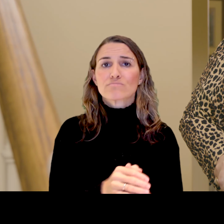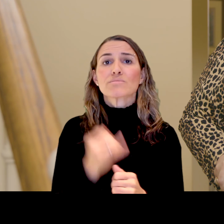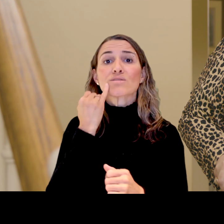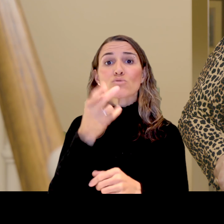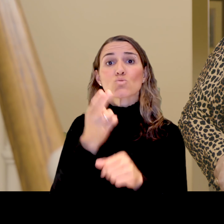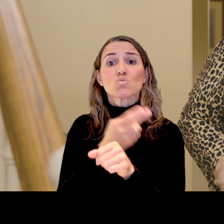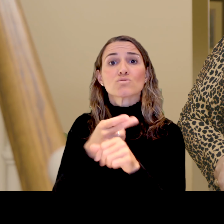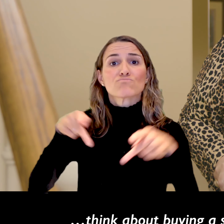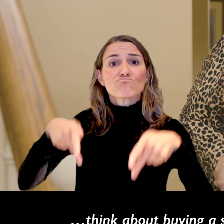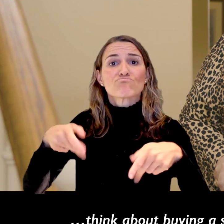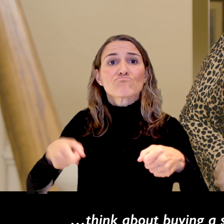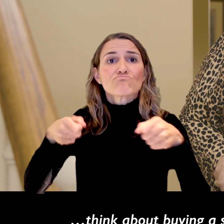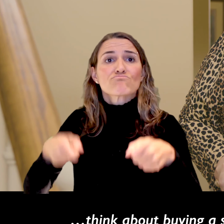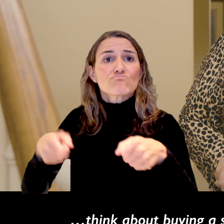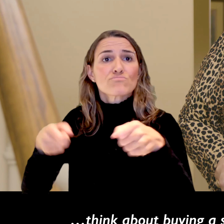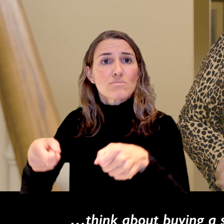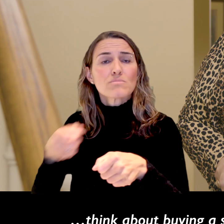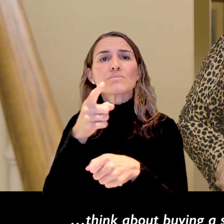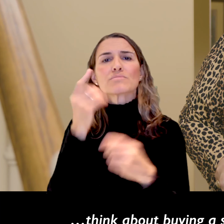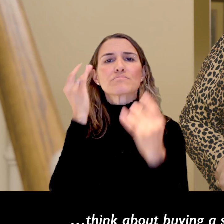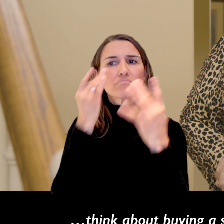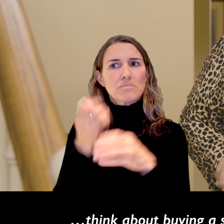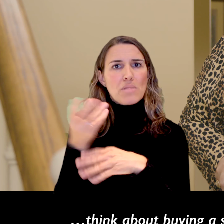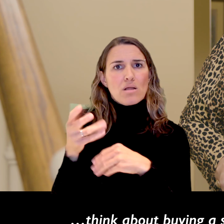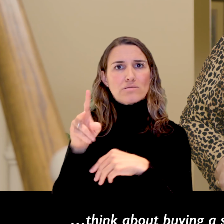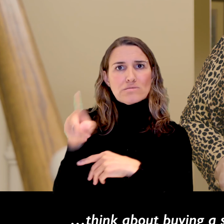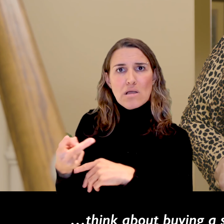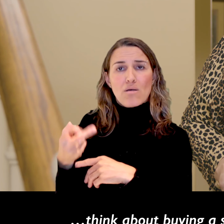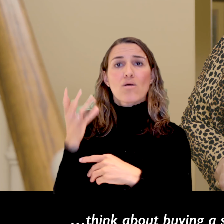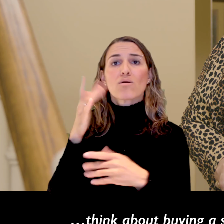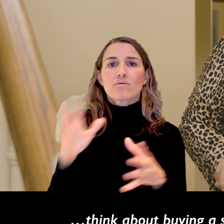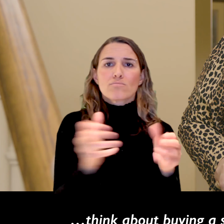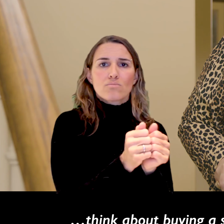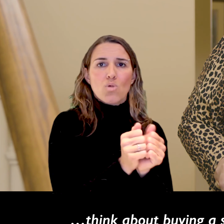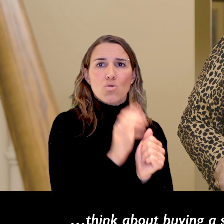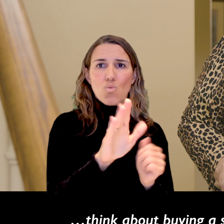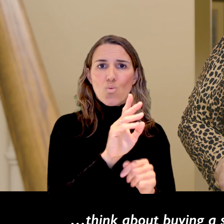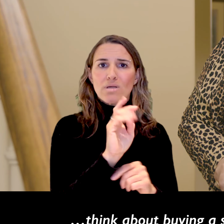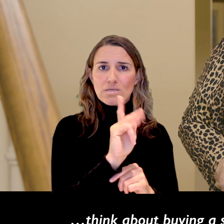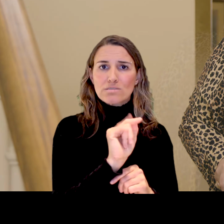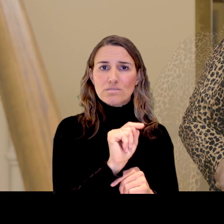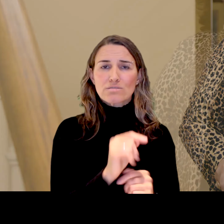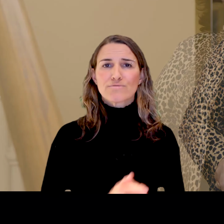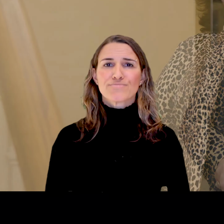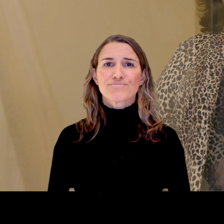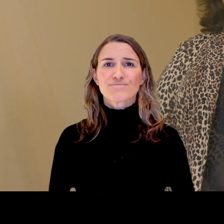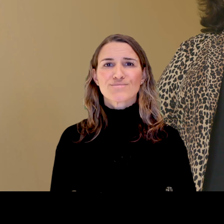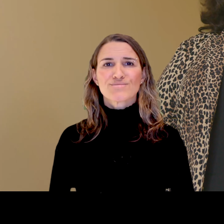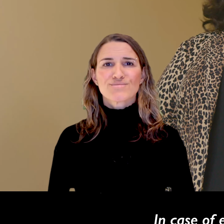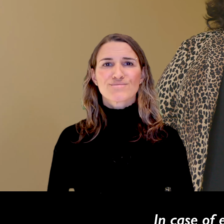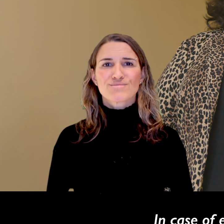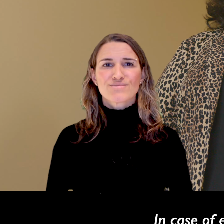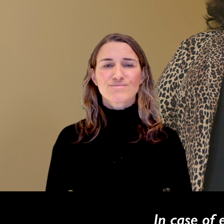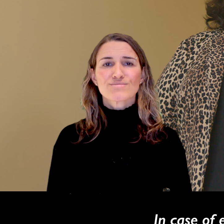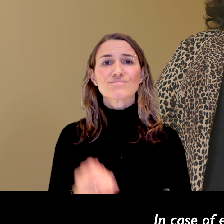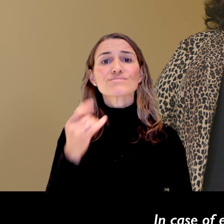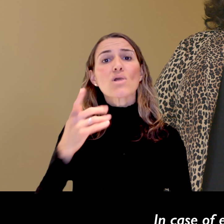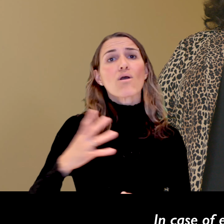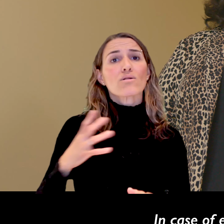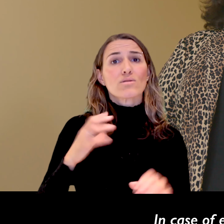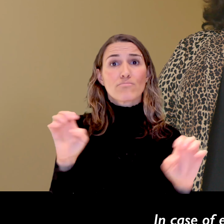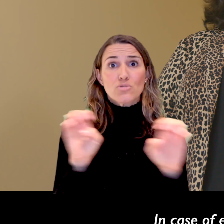you use a walker, think about buying a second one and also keeping that with your kit. In case